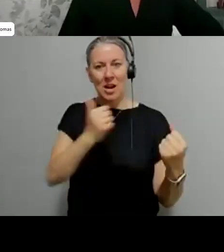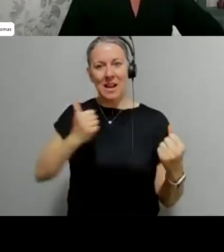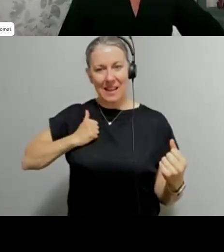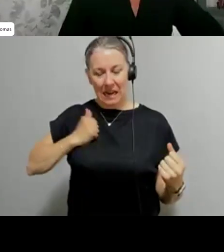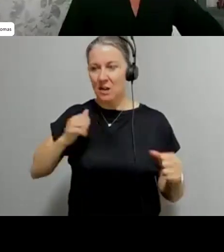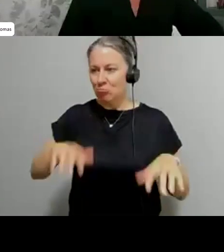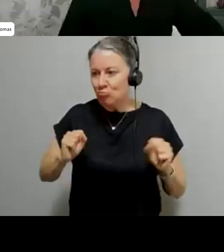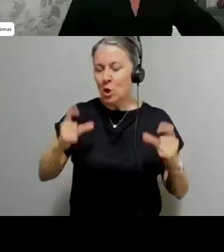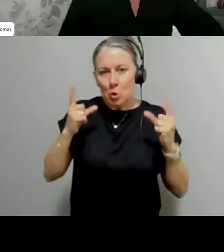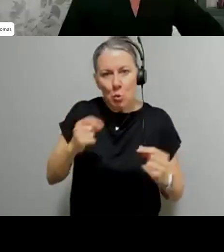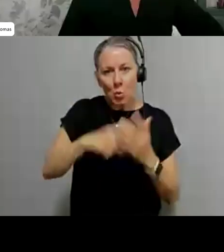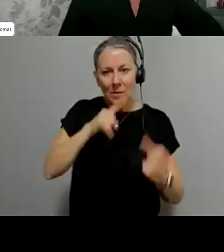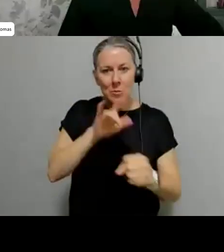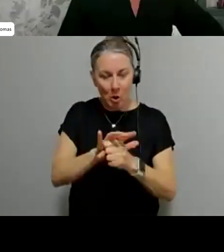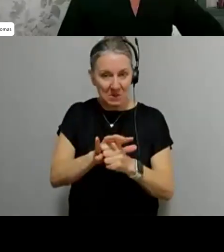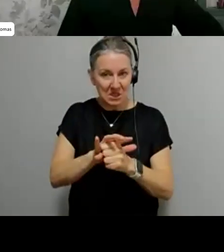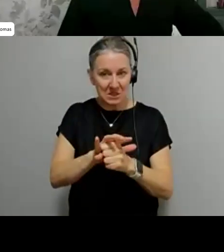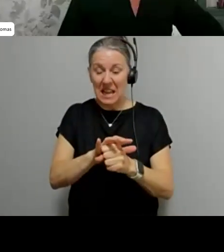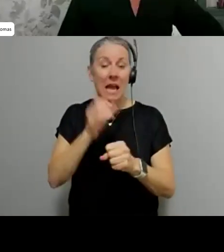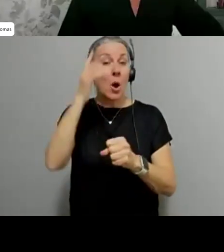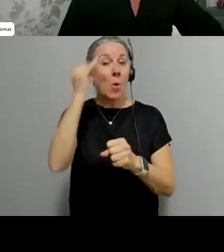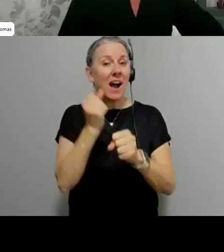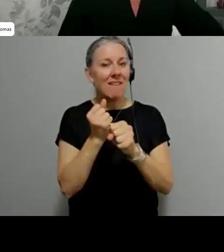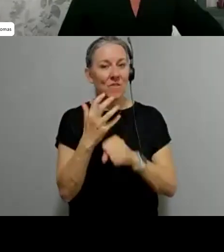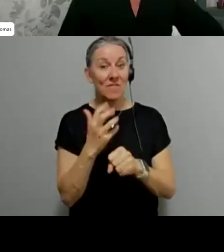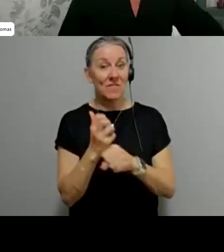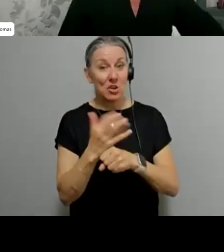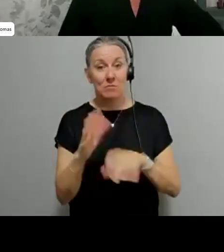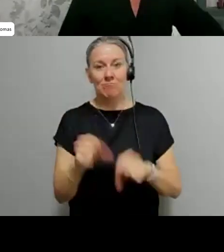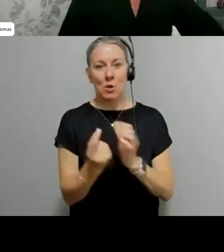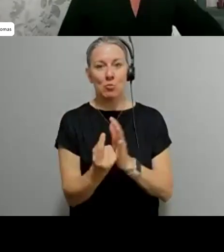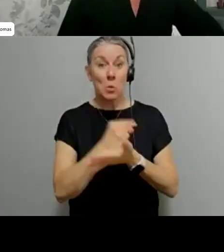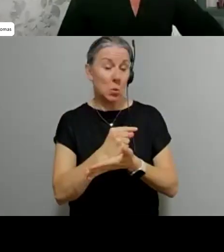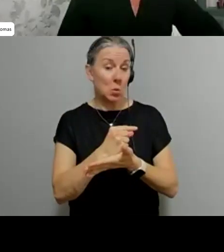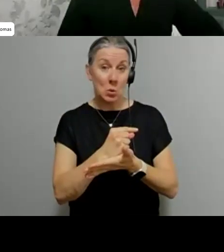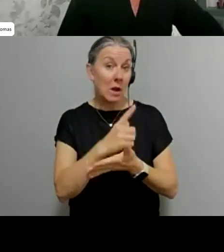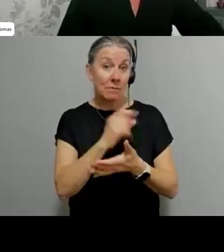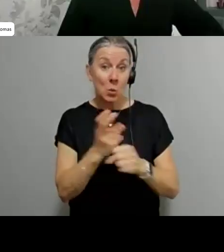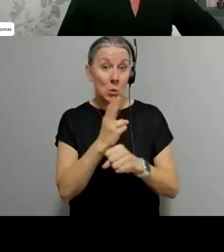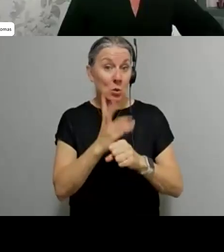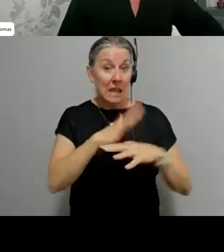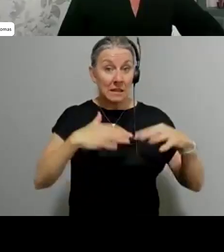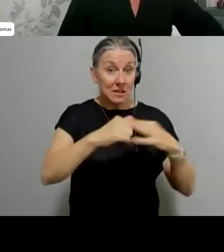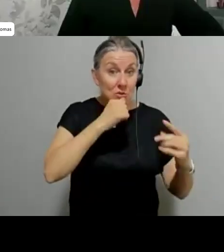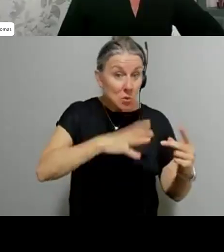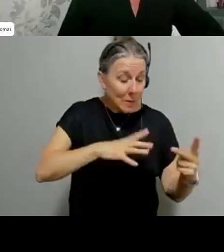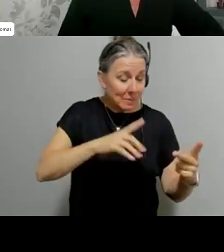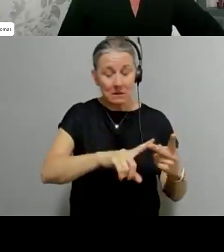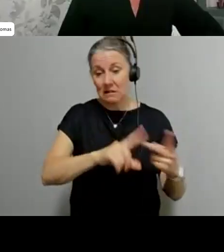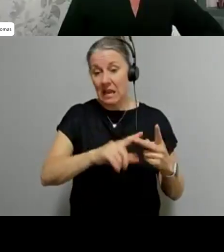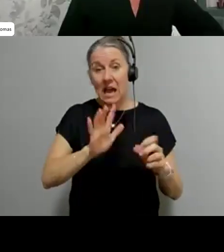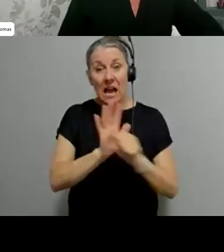women, by children's advocates. And because it shows where the gaps are and it gives us a